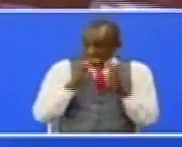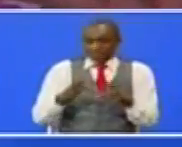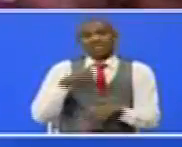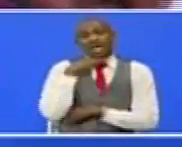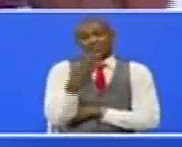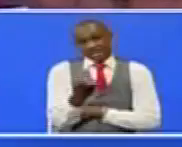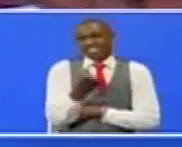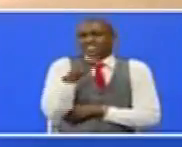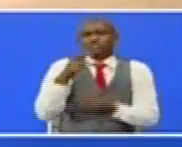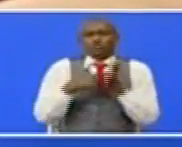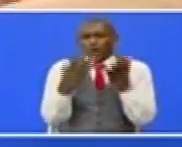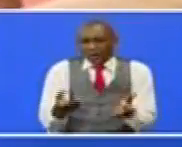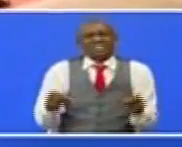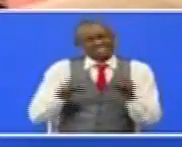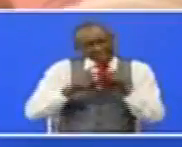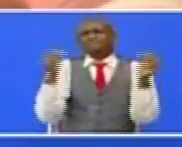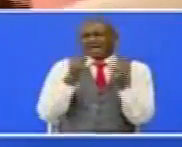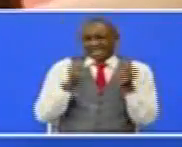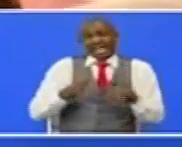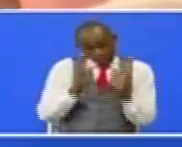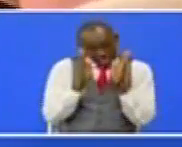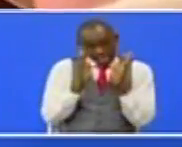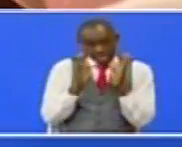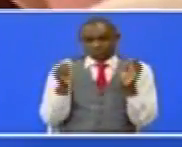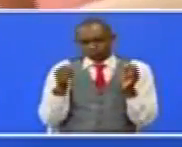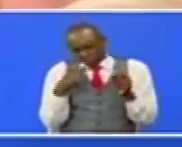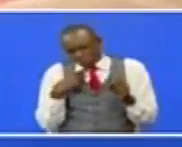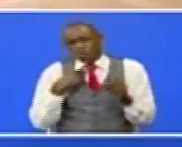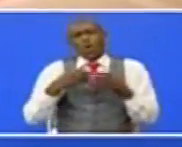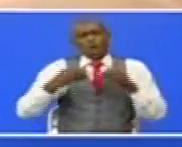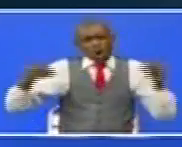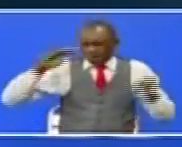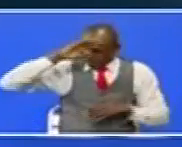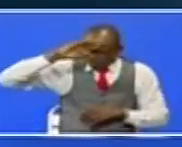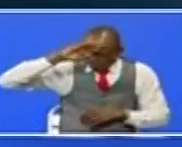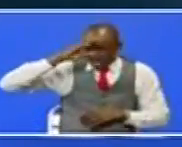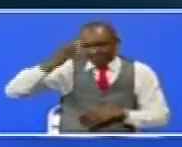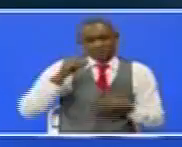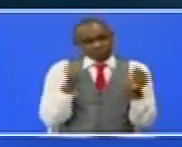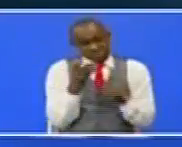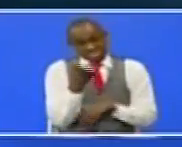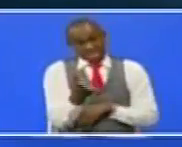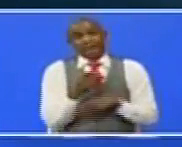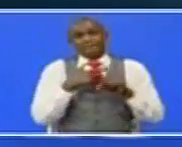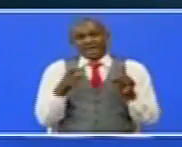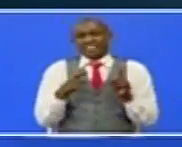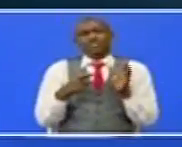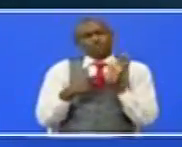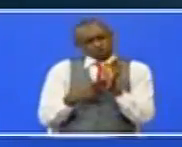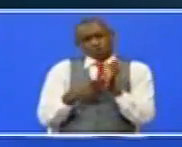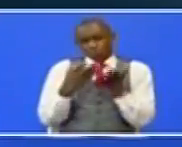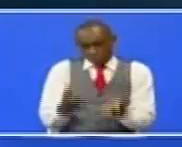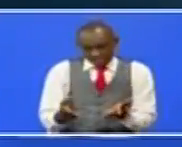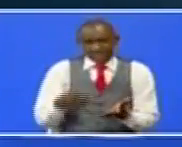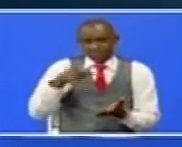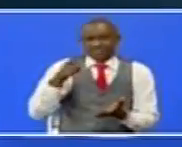of the disease are much like those of malaria, including prolonged fever and weakness. The most defining symptoms of Kala Azar is